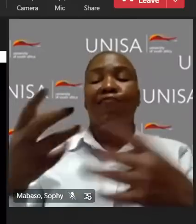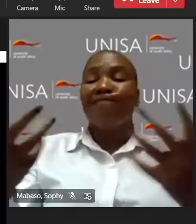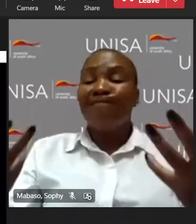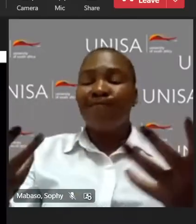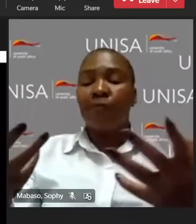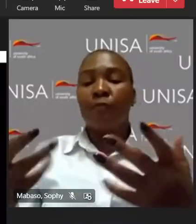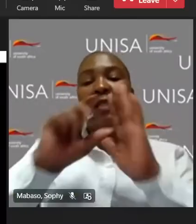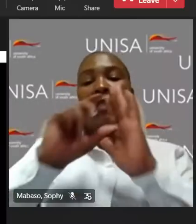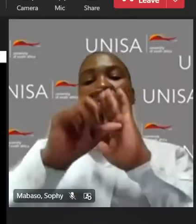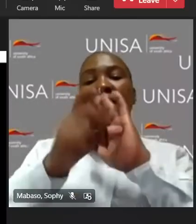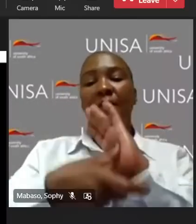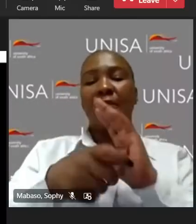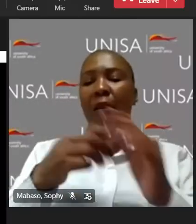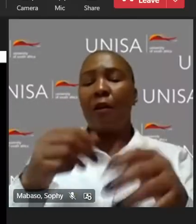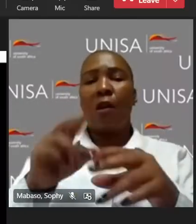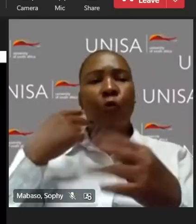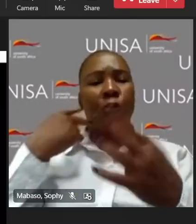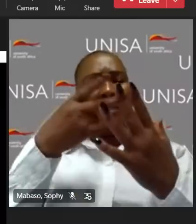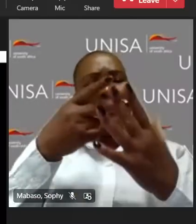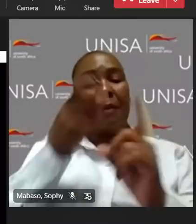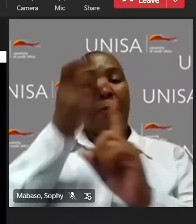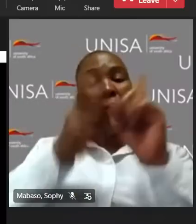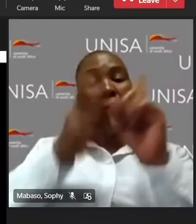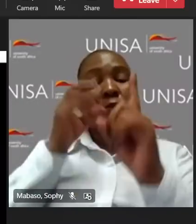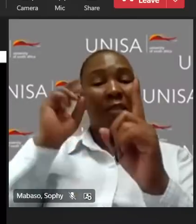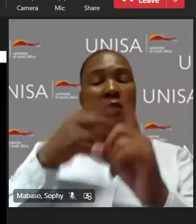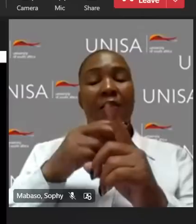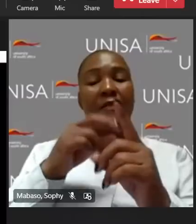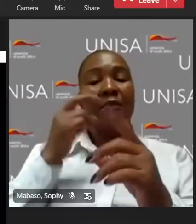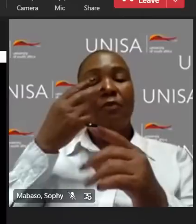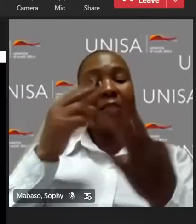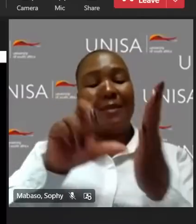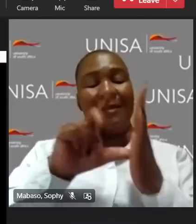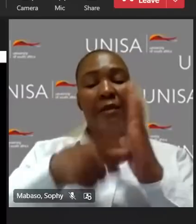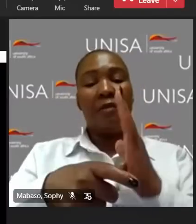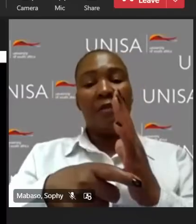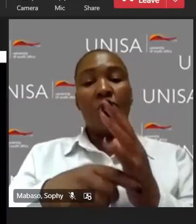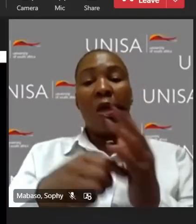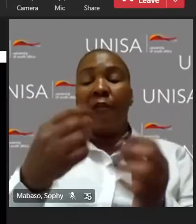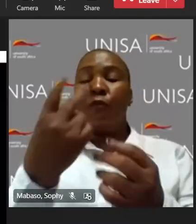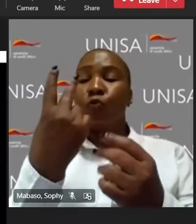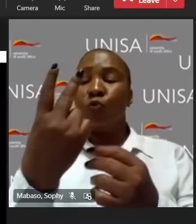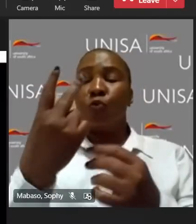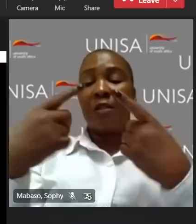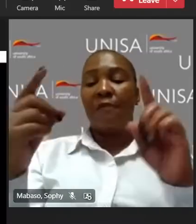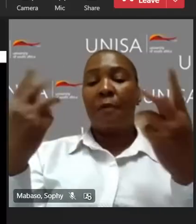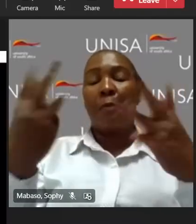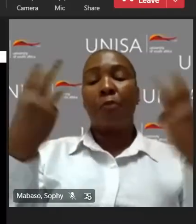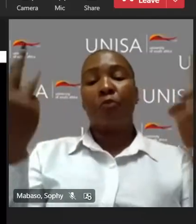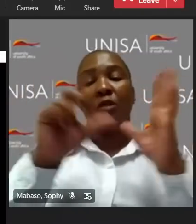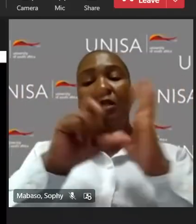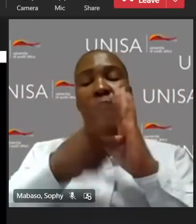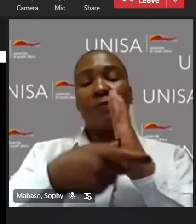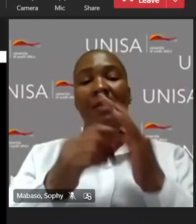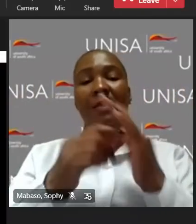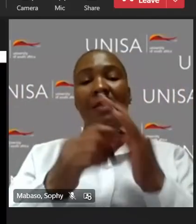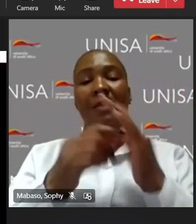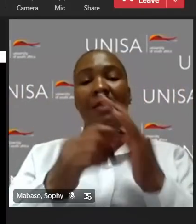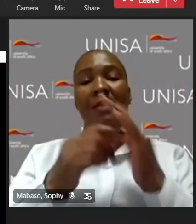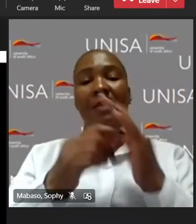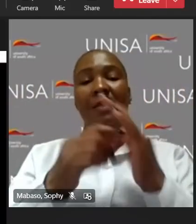Disabilities are not always visible. We have two forms of persons with disabilities. There are those who are born with a